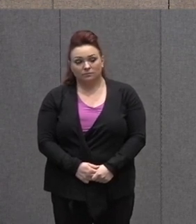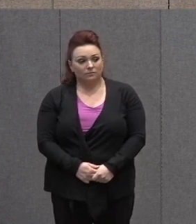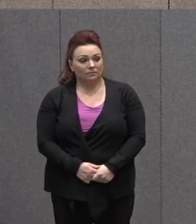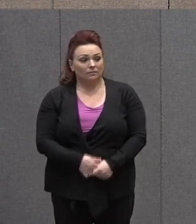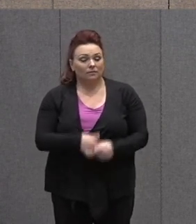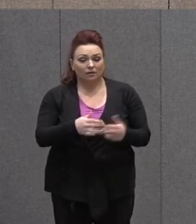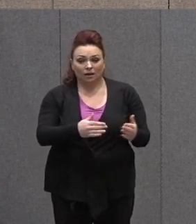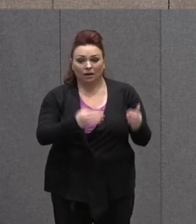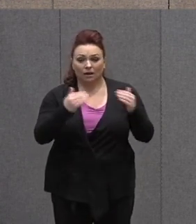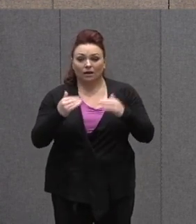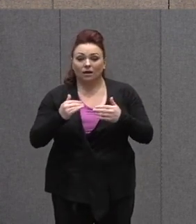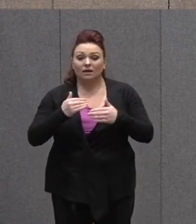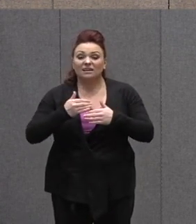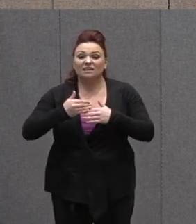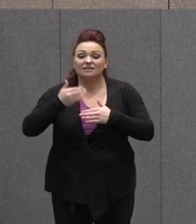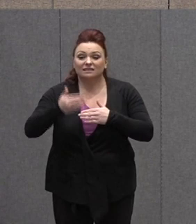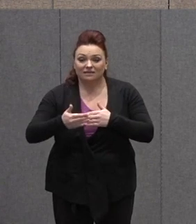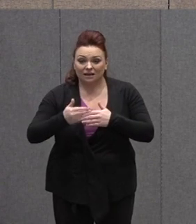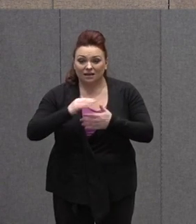next,